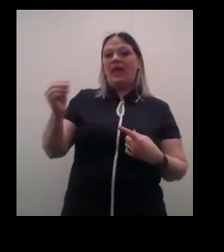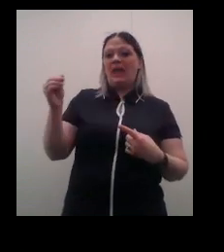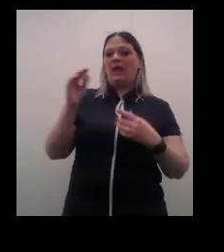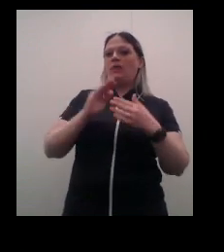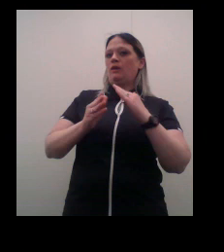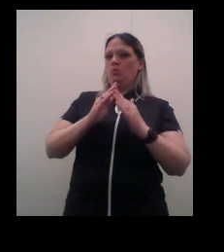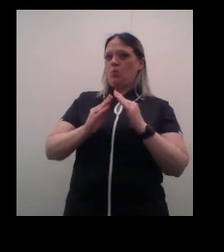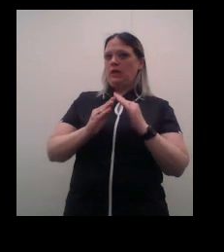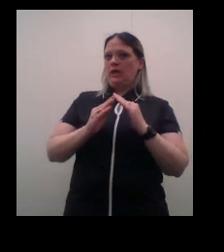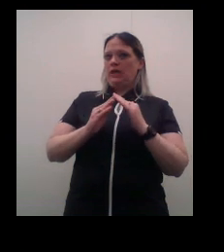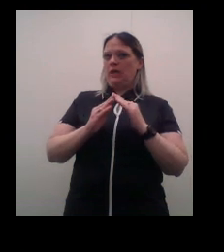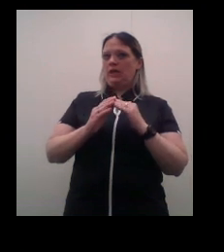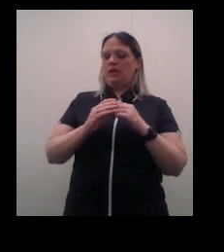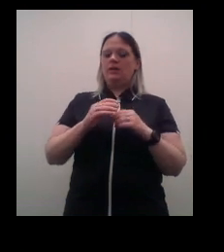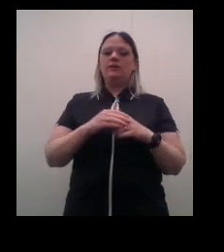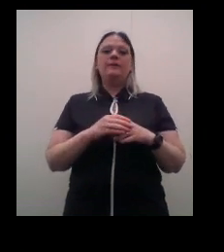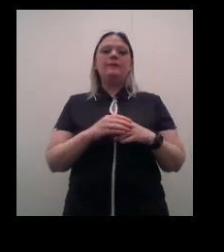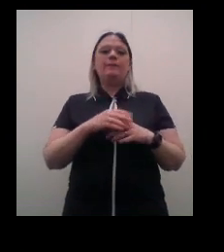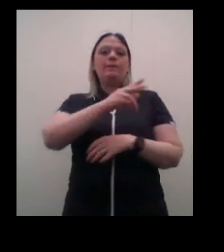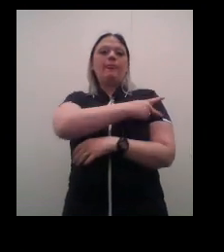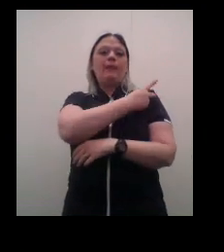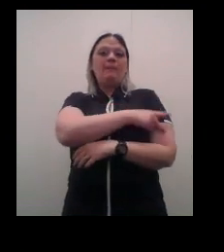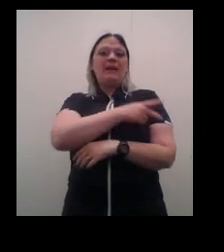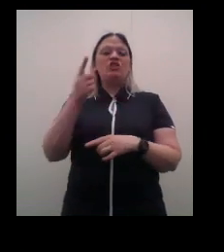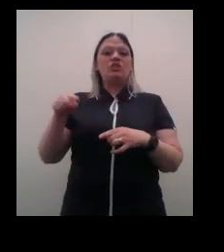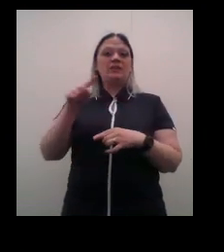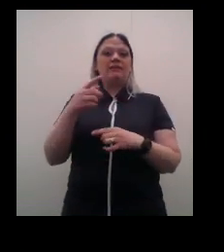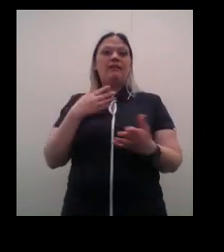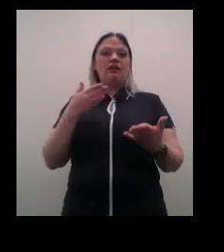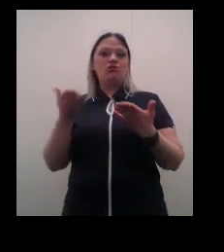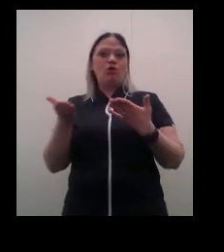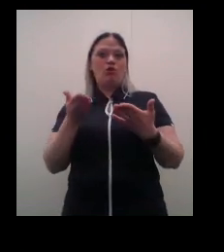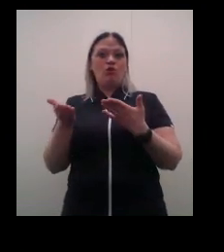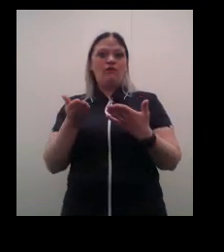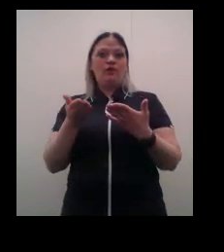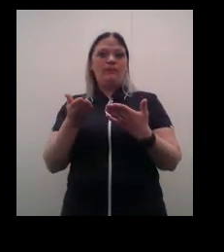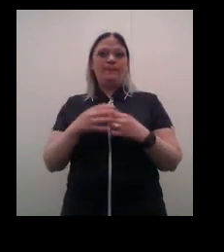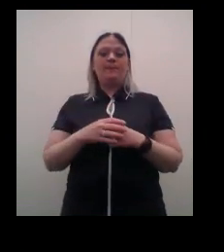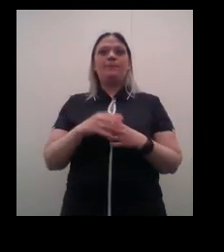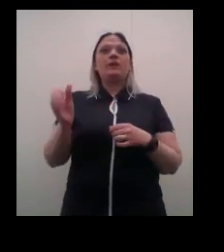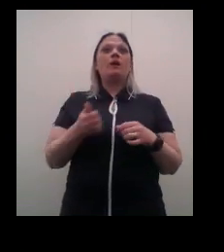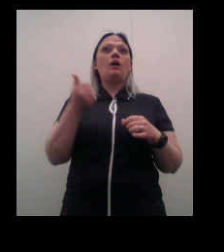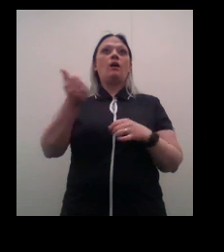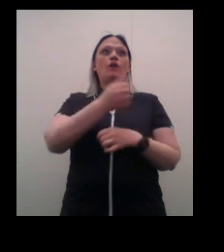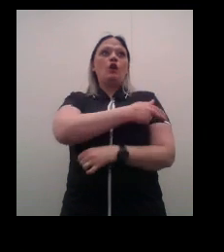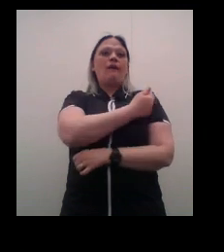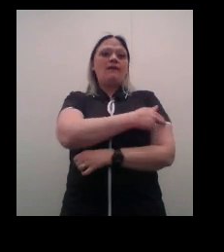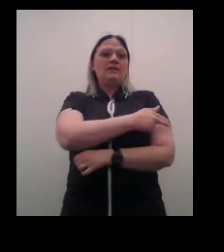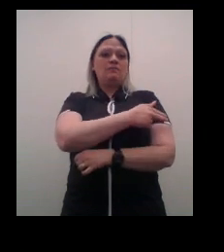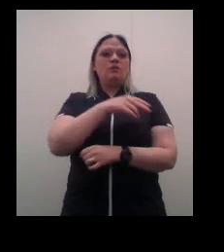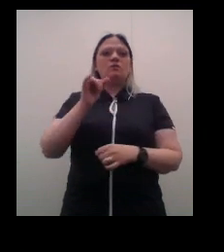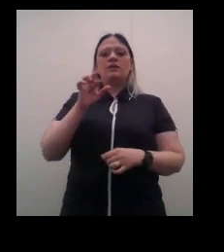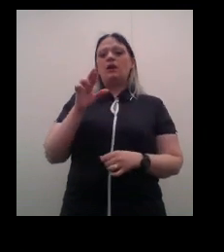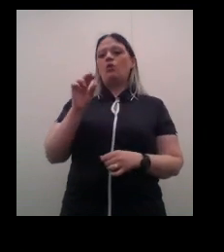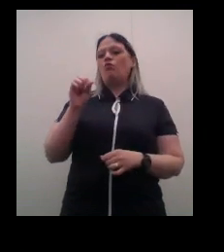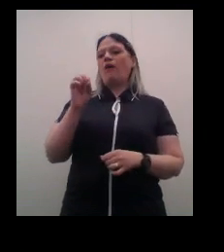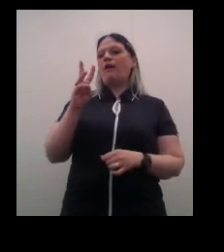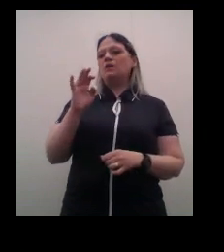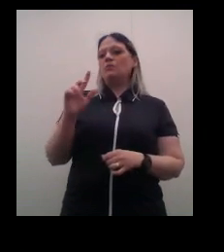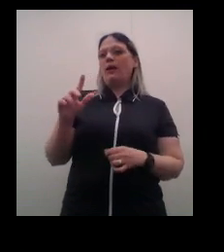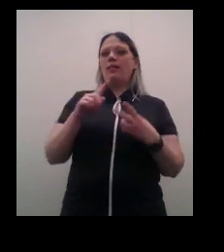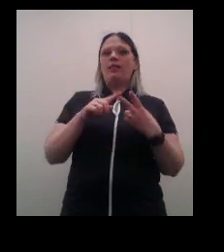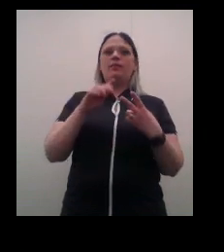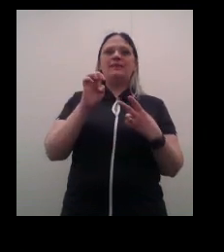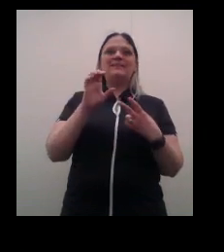and the patients that they serve. We know that the other hospitals, such as Roswell and ECMC,